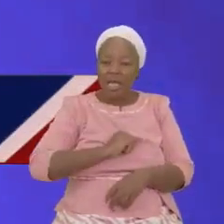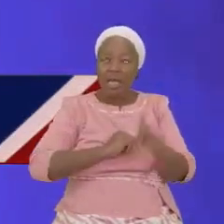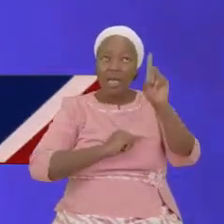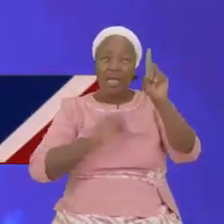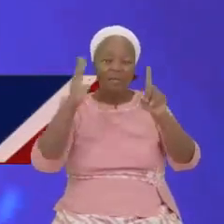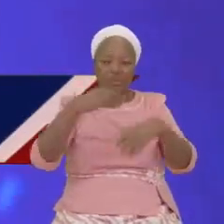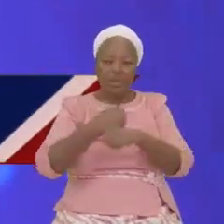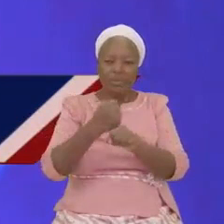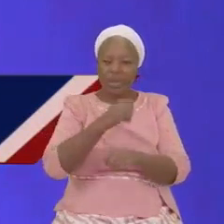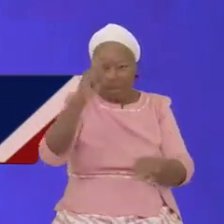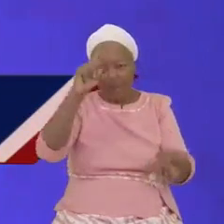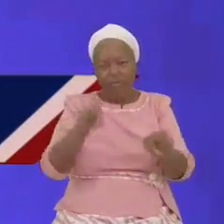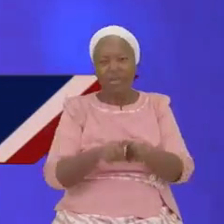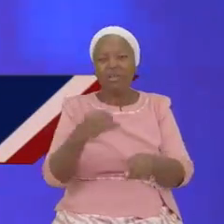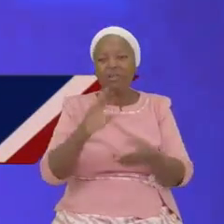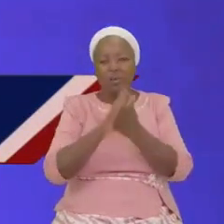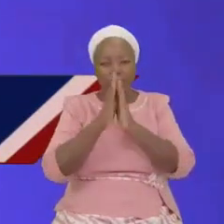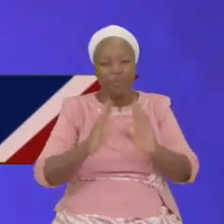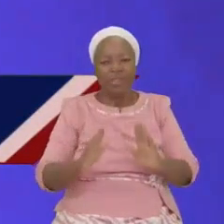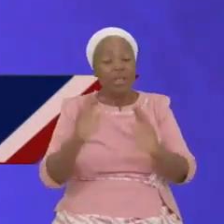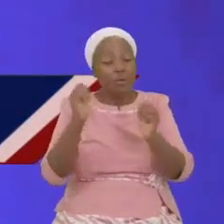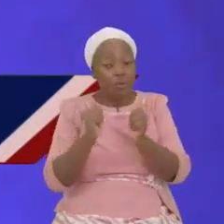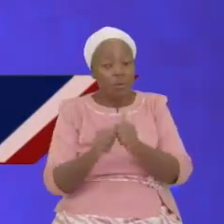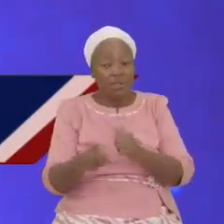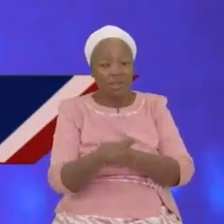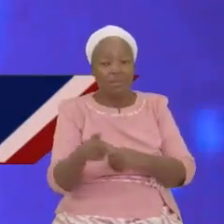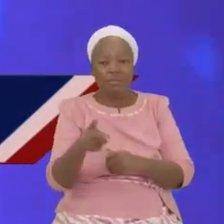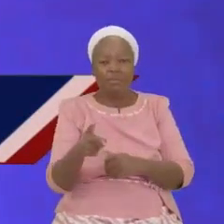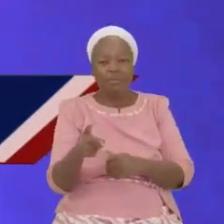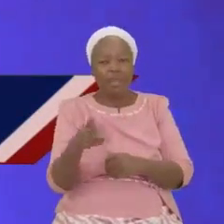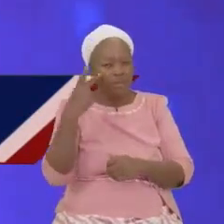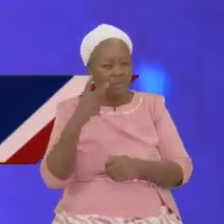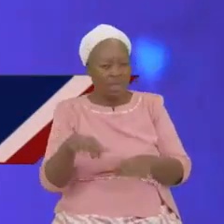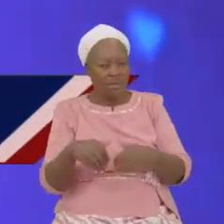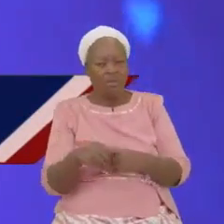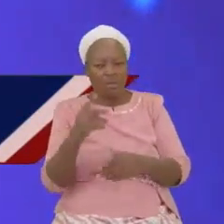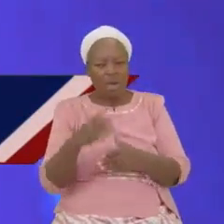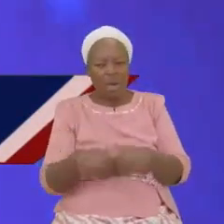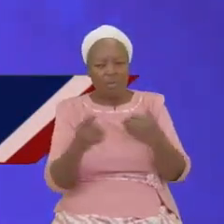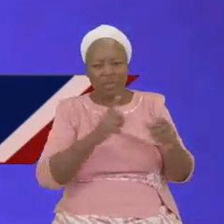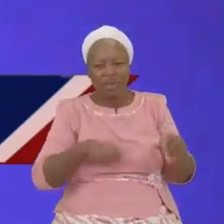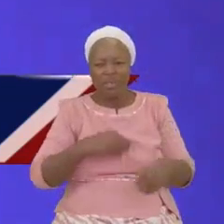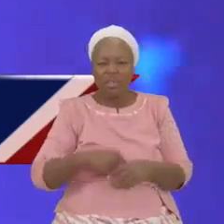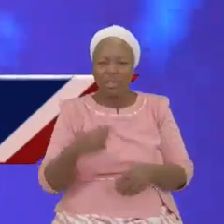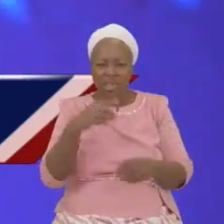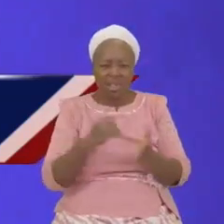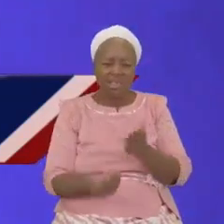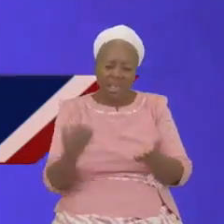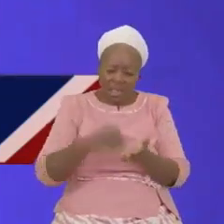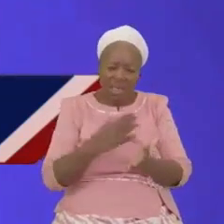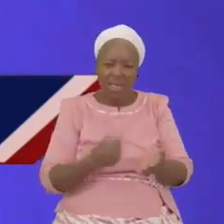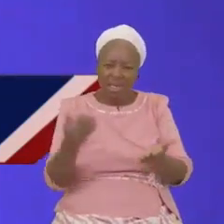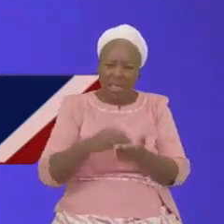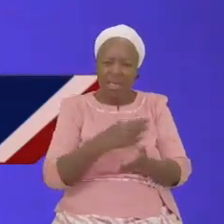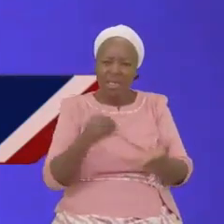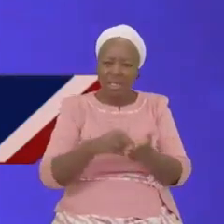a covenant of peace with them. You see how the Lord is repeating it from chapter to chapter